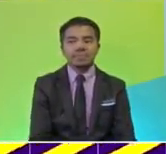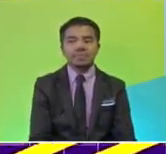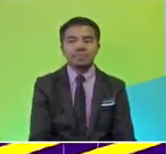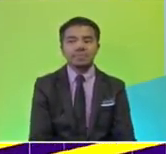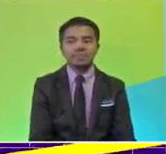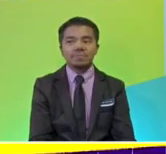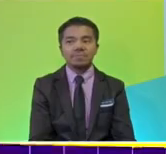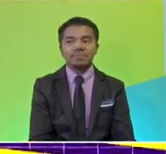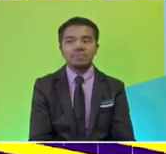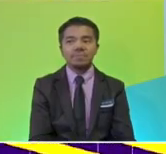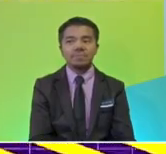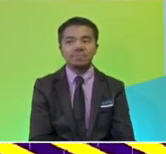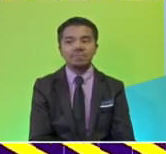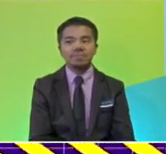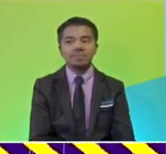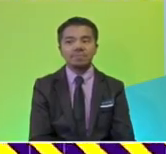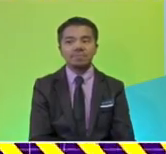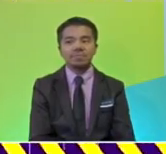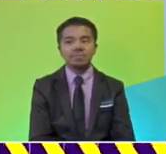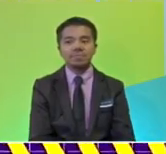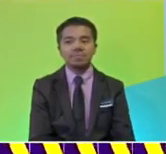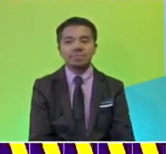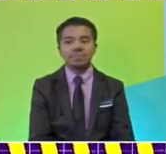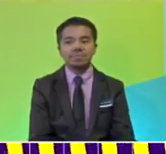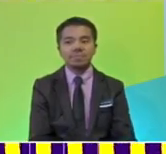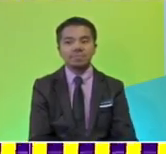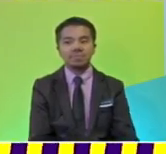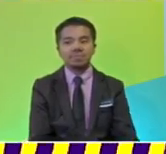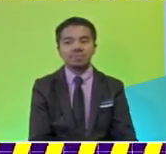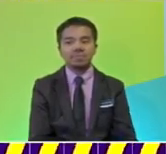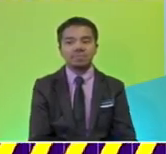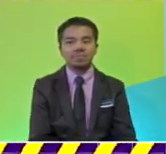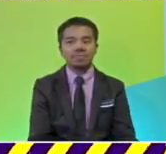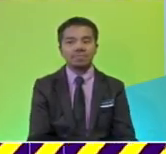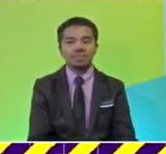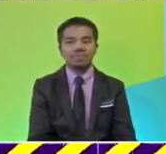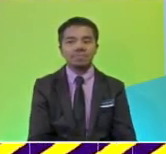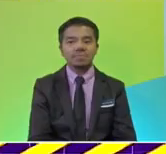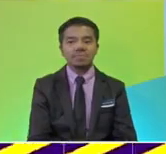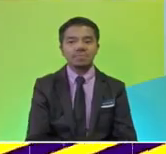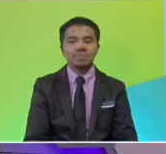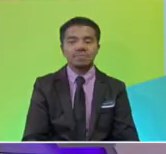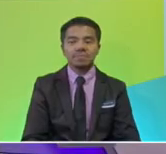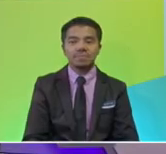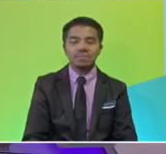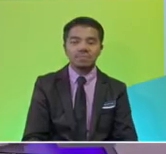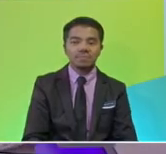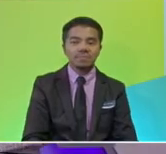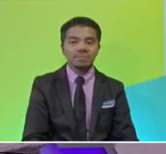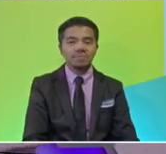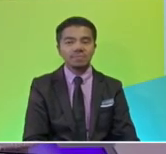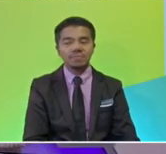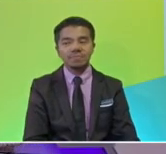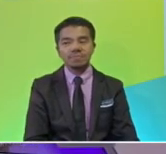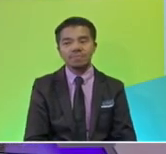Because the boy is not swimming in the sea. Okay, good. Well done. You can justify your answer. Good